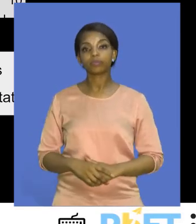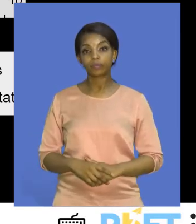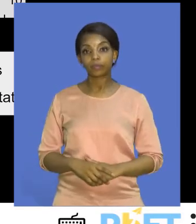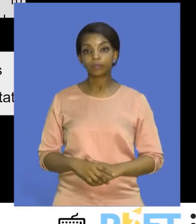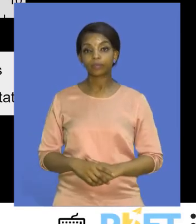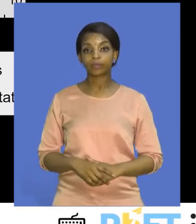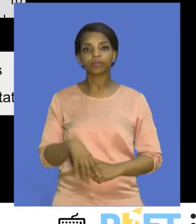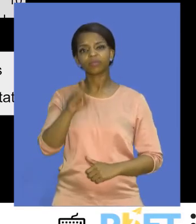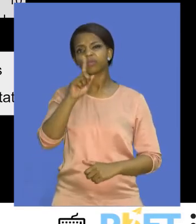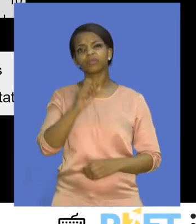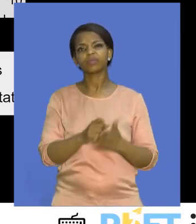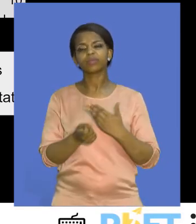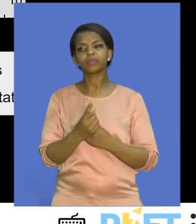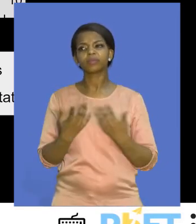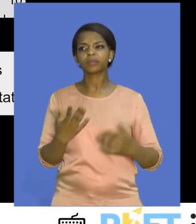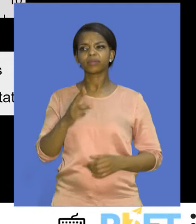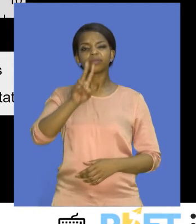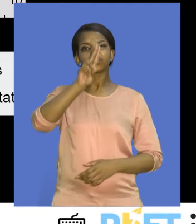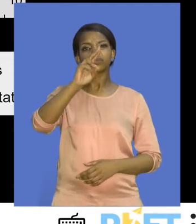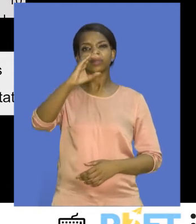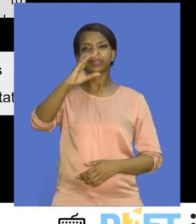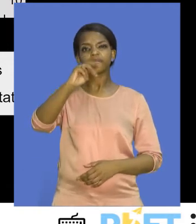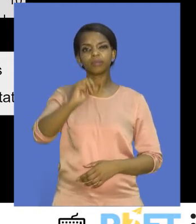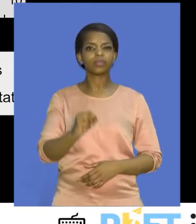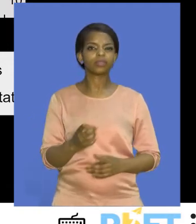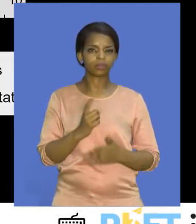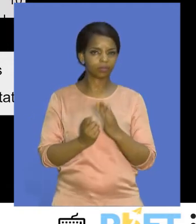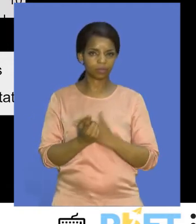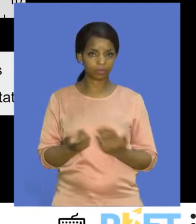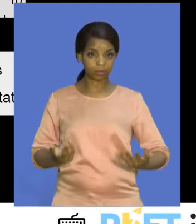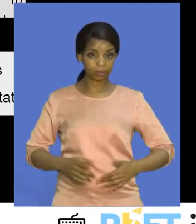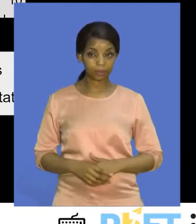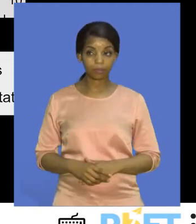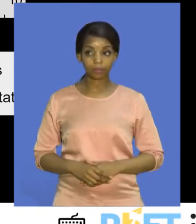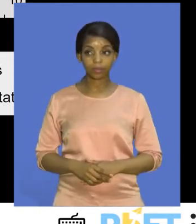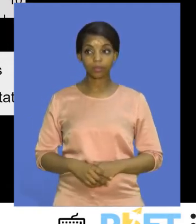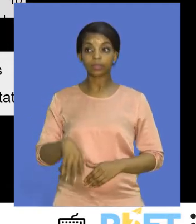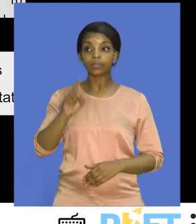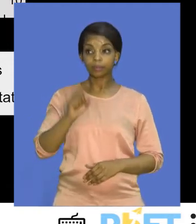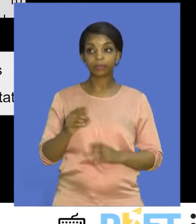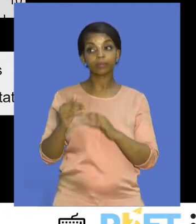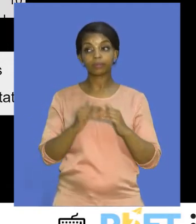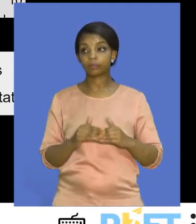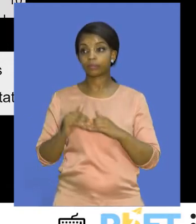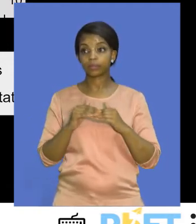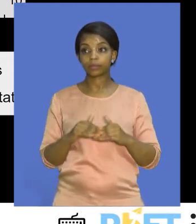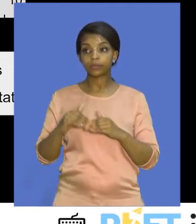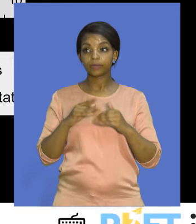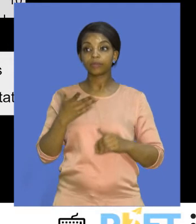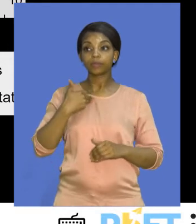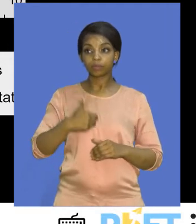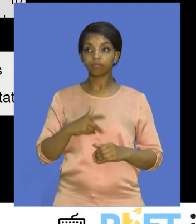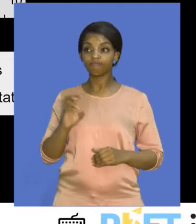2 centimeters. So 2 centimeters, very careful about that. I'll put Q1 there on the 0 to make the